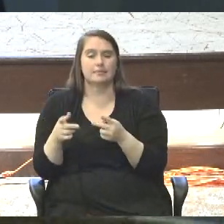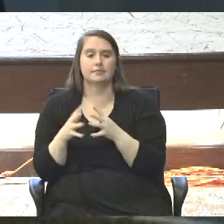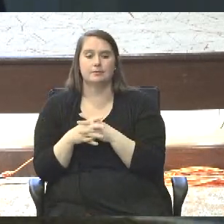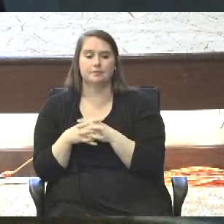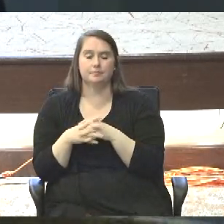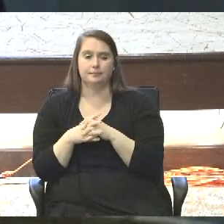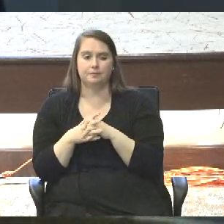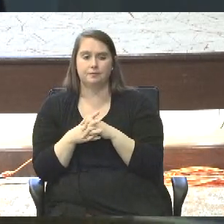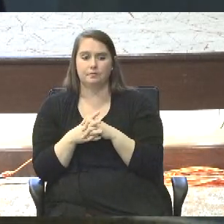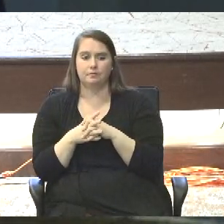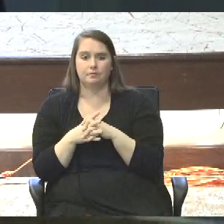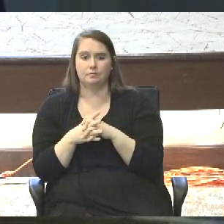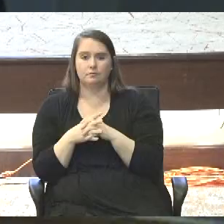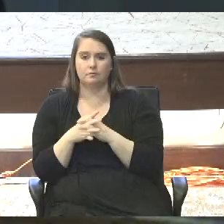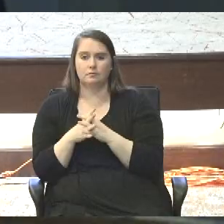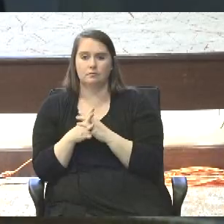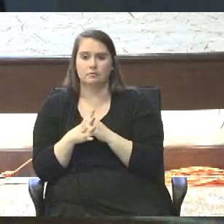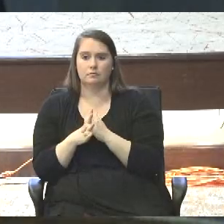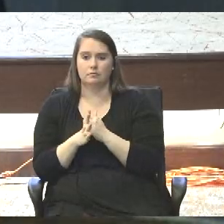the